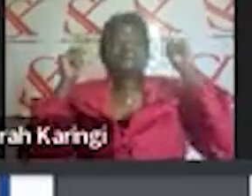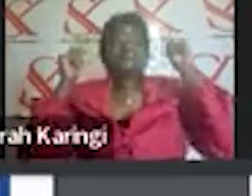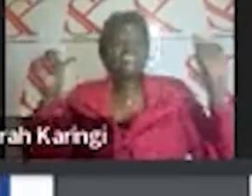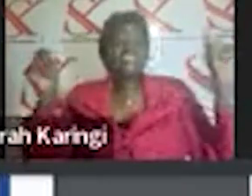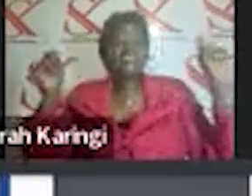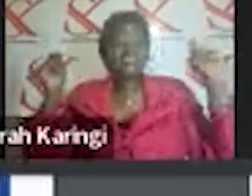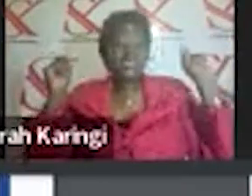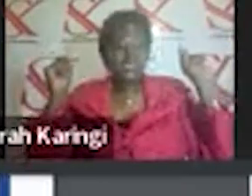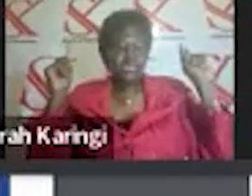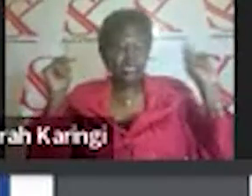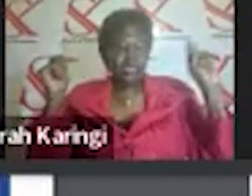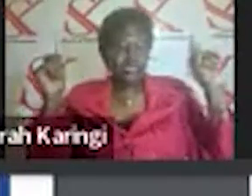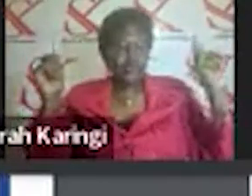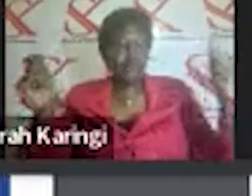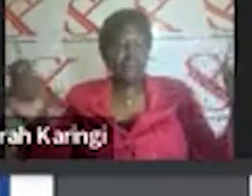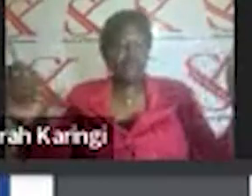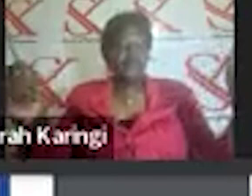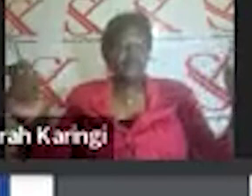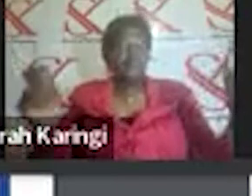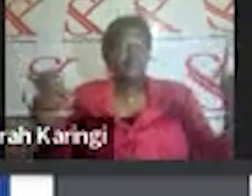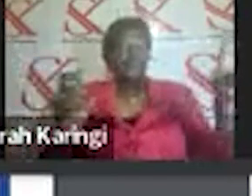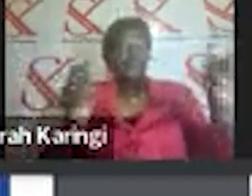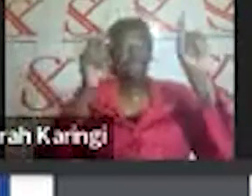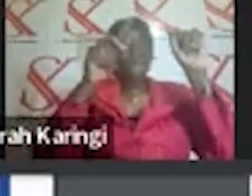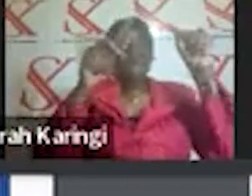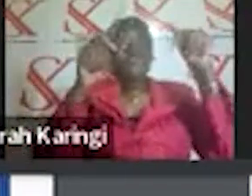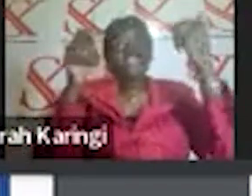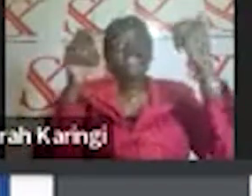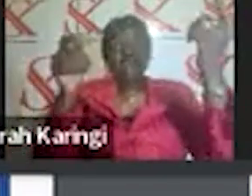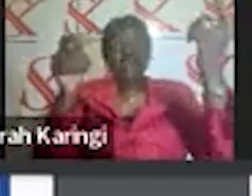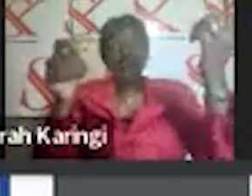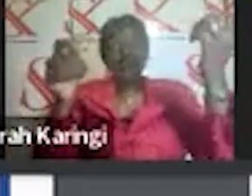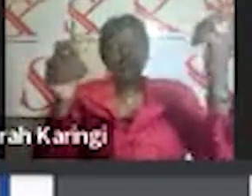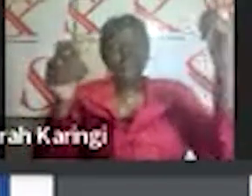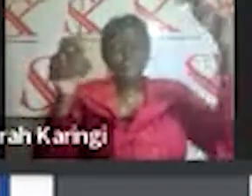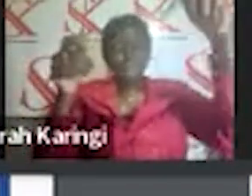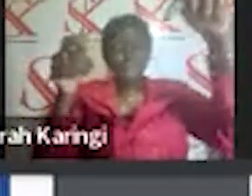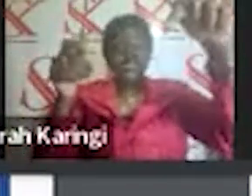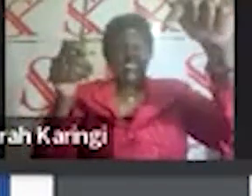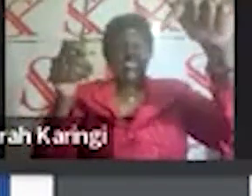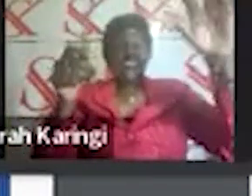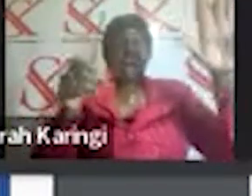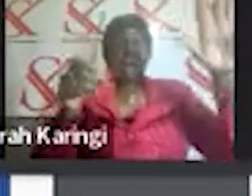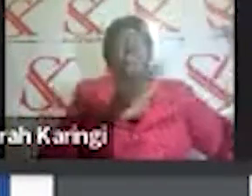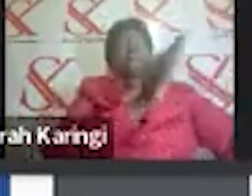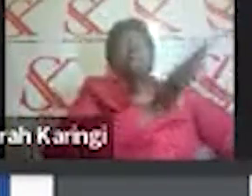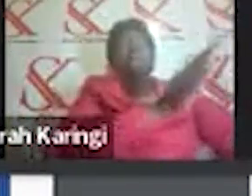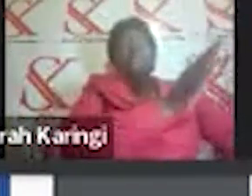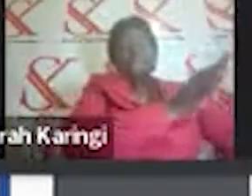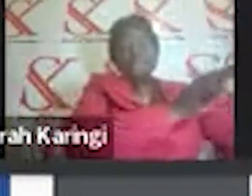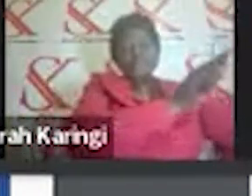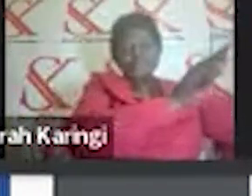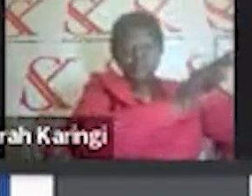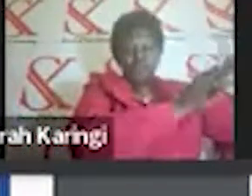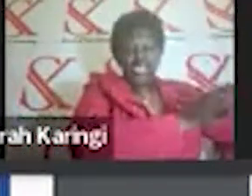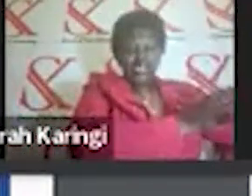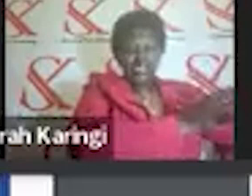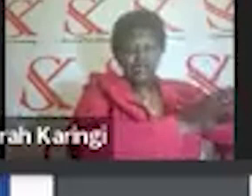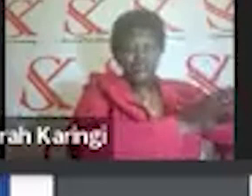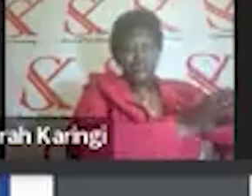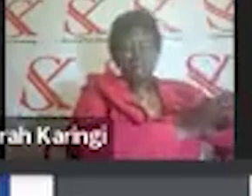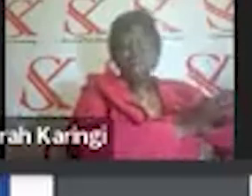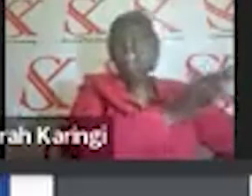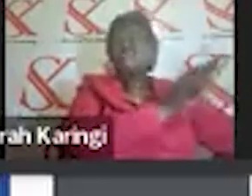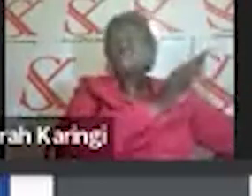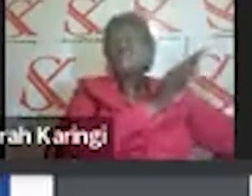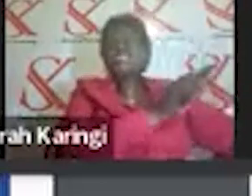patronizes Muthaiga Golf Club. So if you want to meet that person, through Grace, you can be able to go to Muthaiga